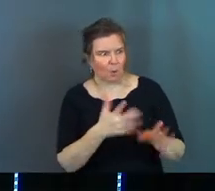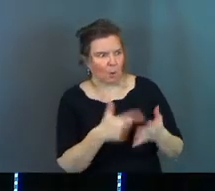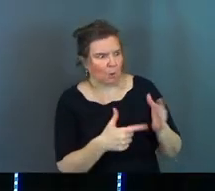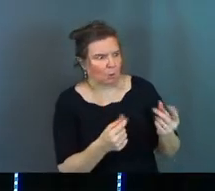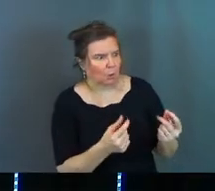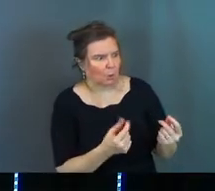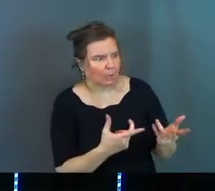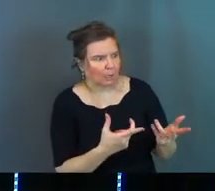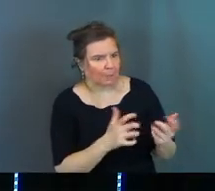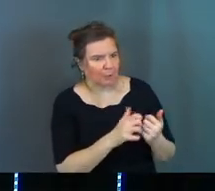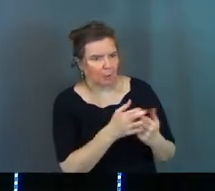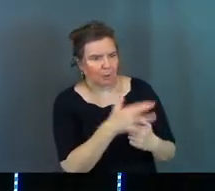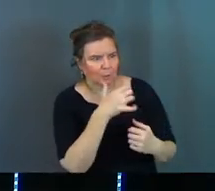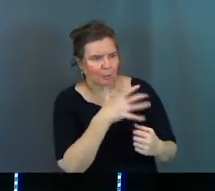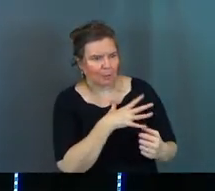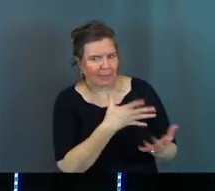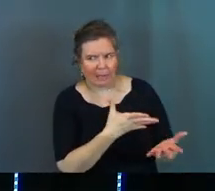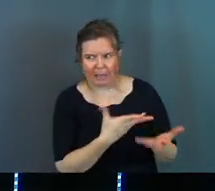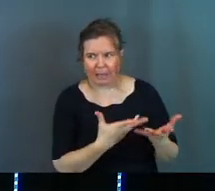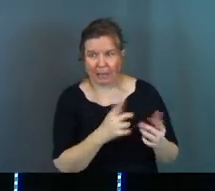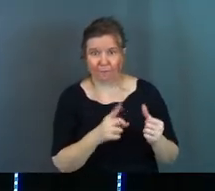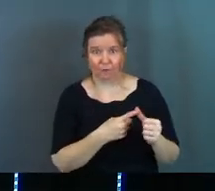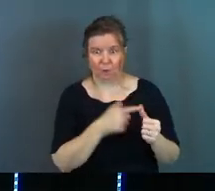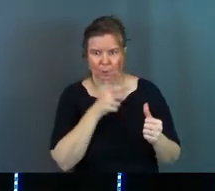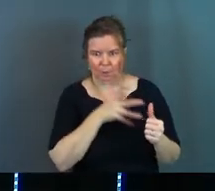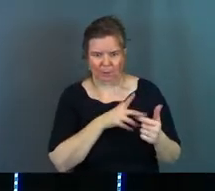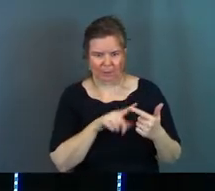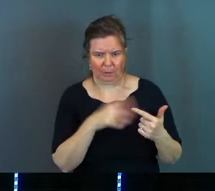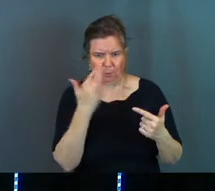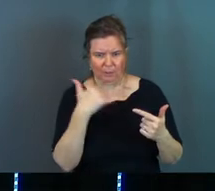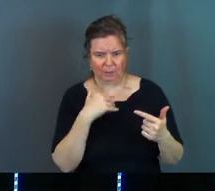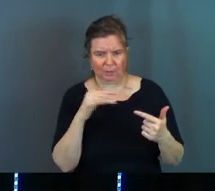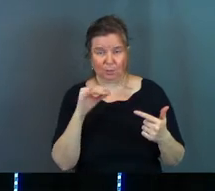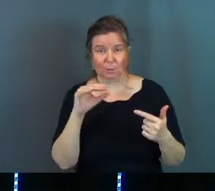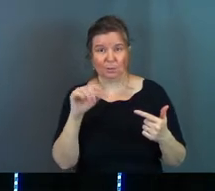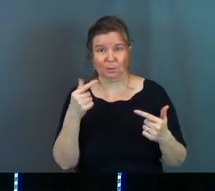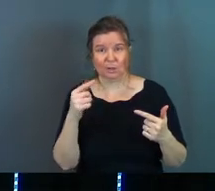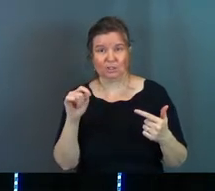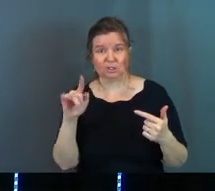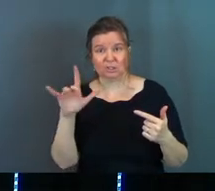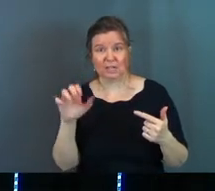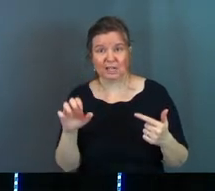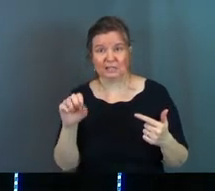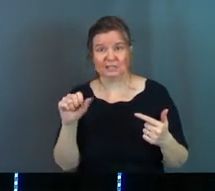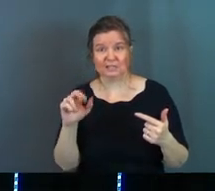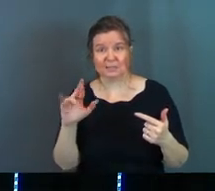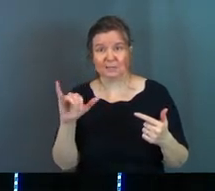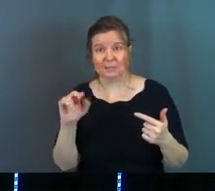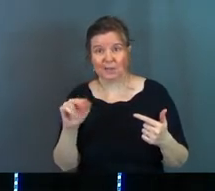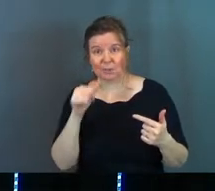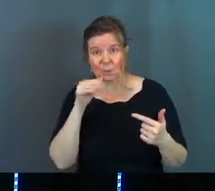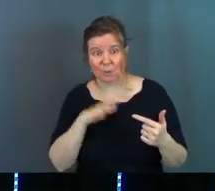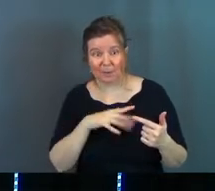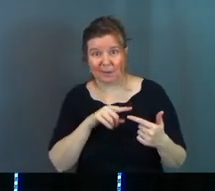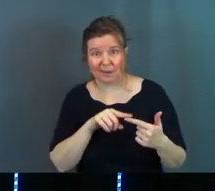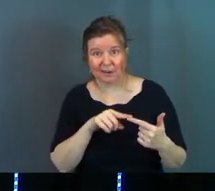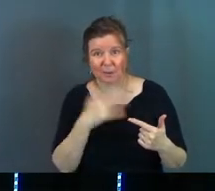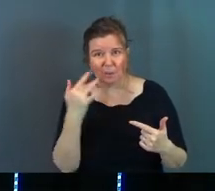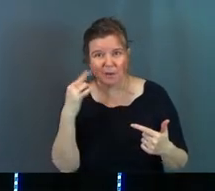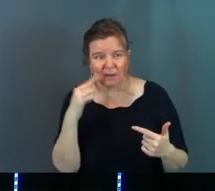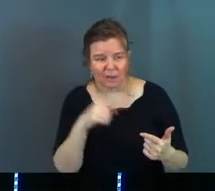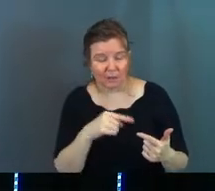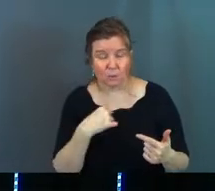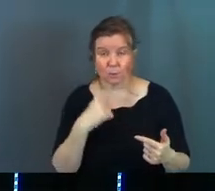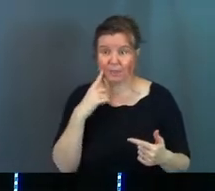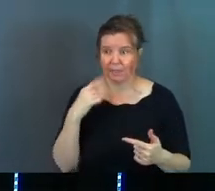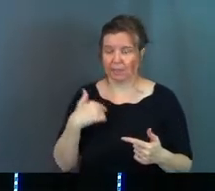doing? Why are you meeting with a woman, number one? But why are you meeting with a Gentile Samaritan woman, number two?" And